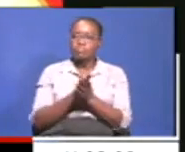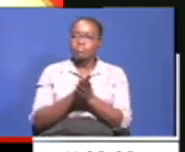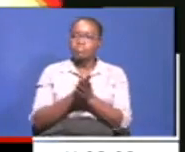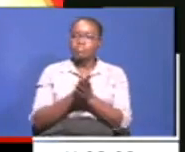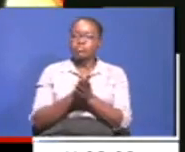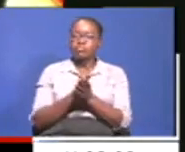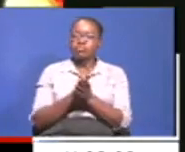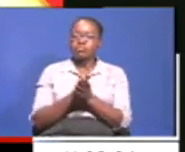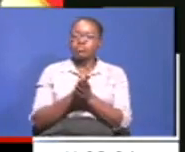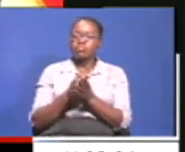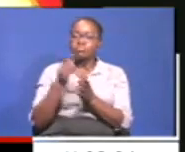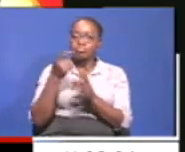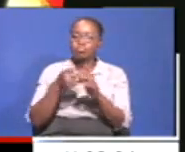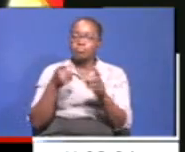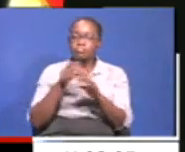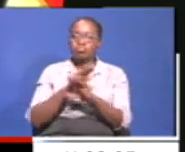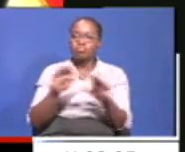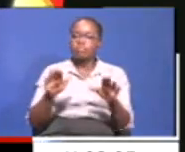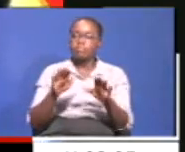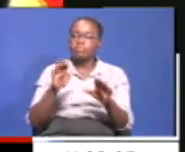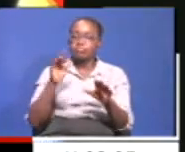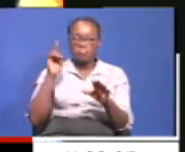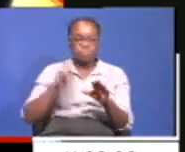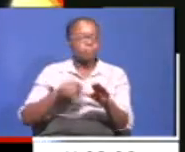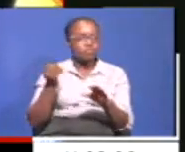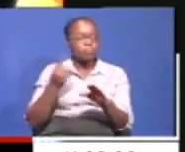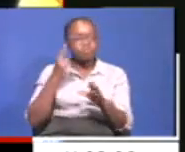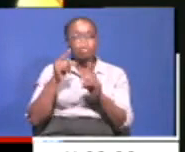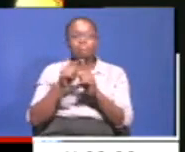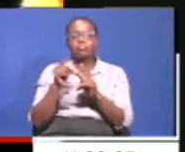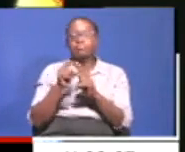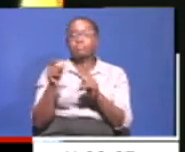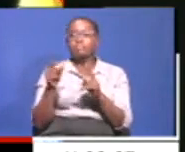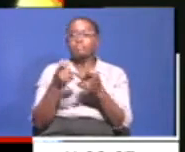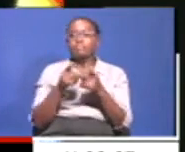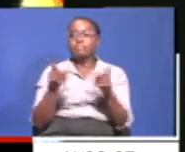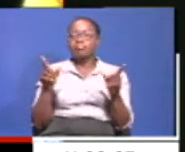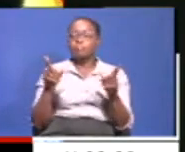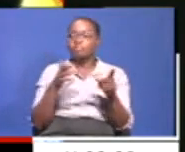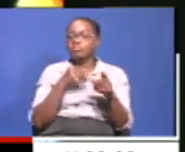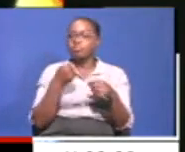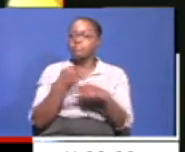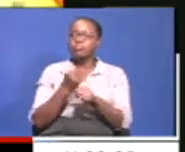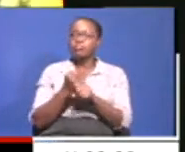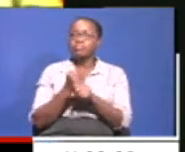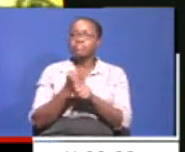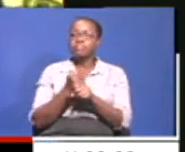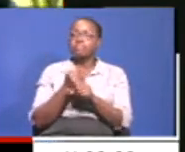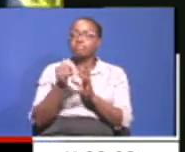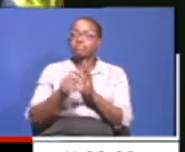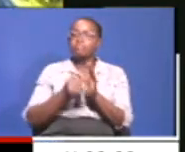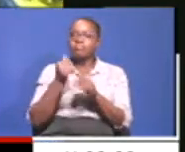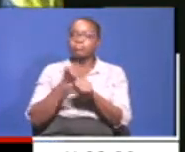it's understandable. We both have to understand the terms, the language, and to make rally work for us.